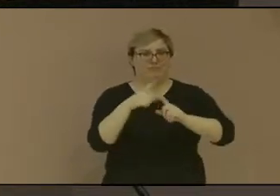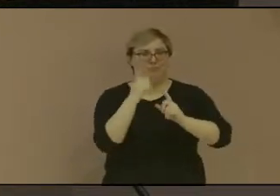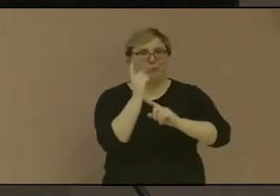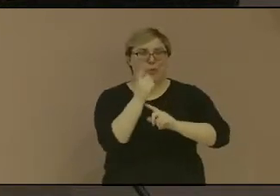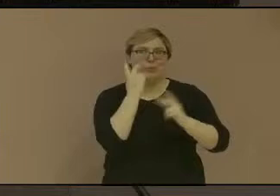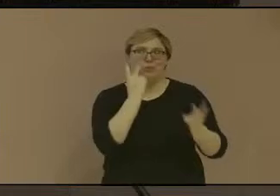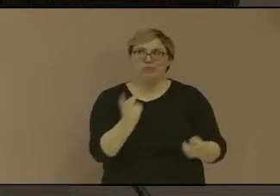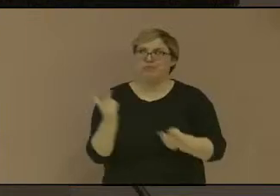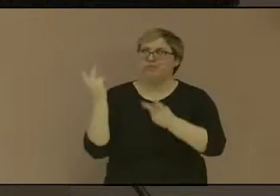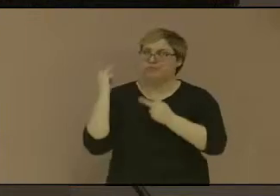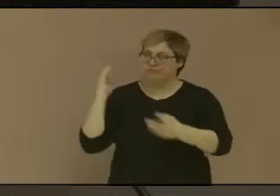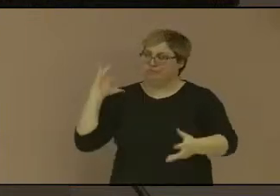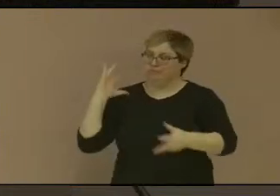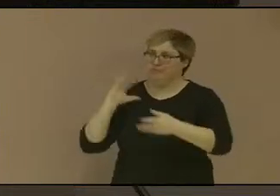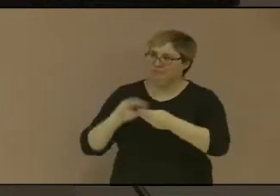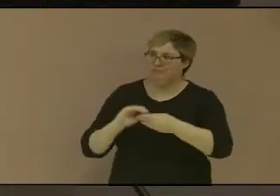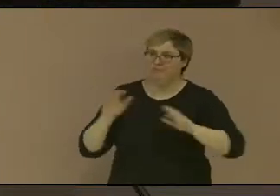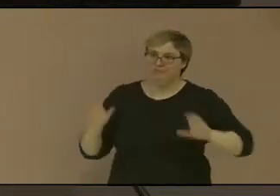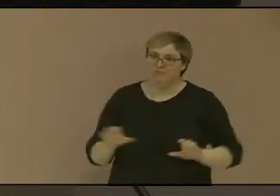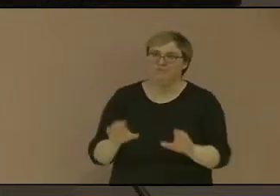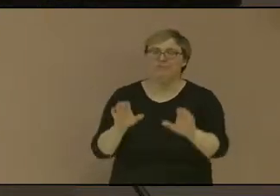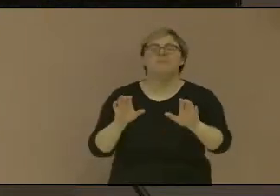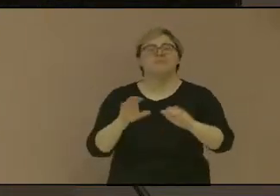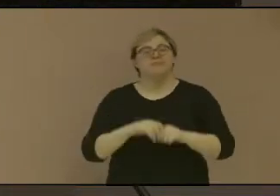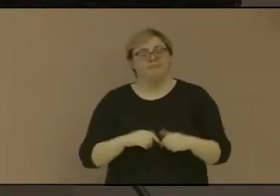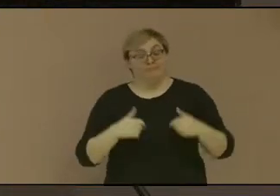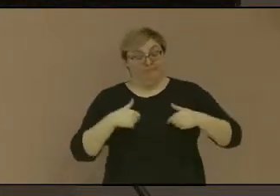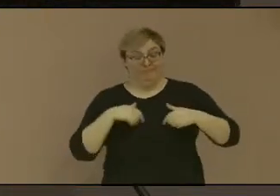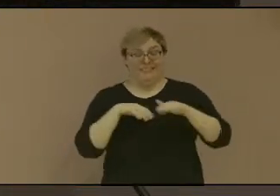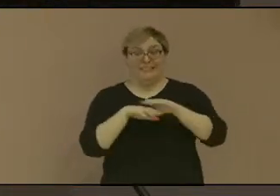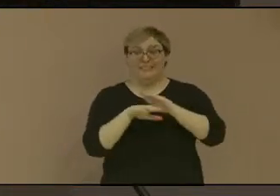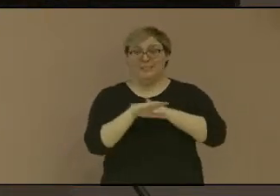together. As the accessibility officer here at King's,